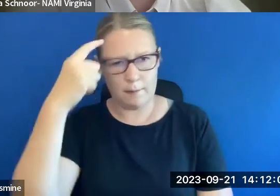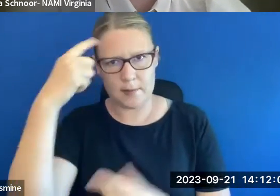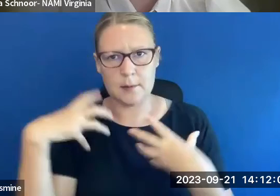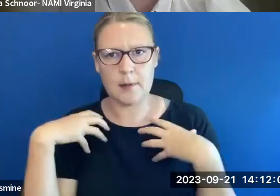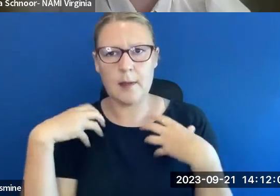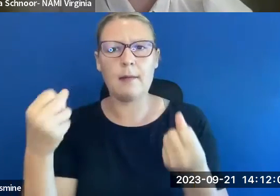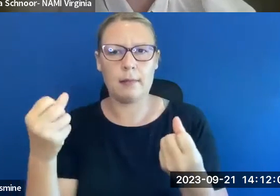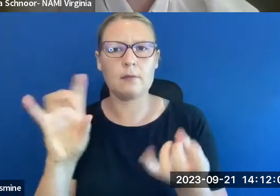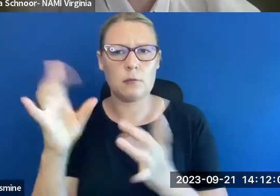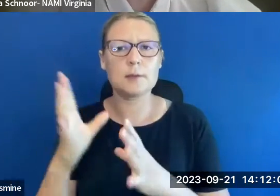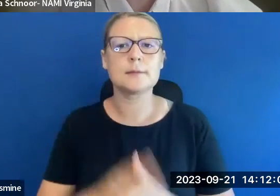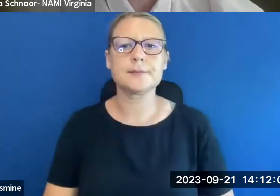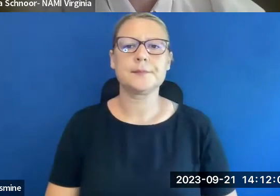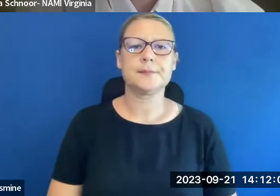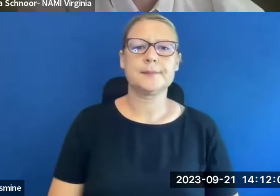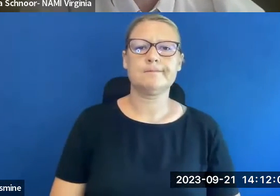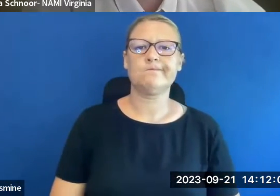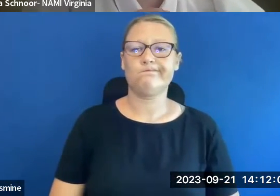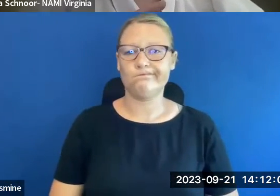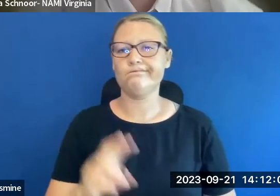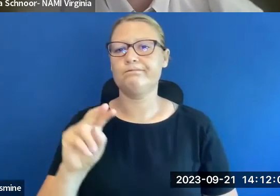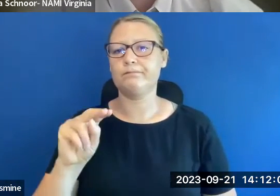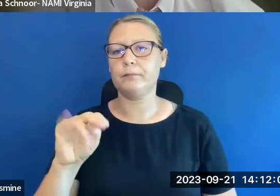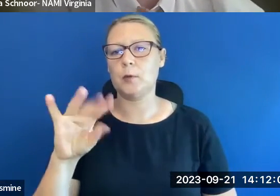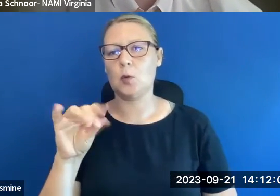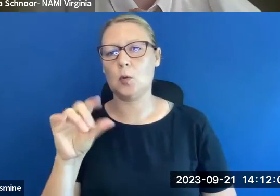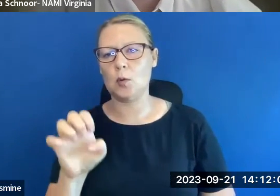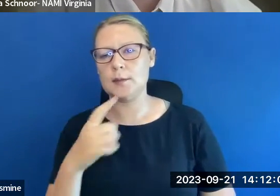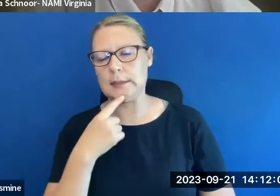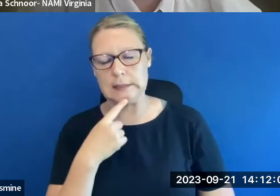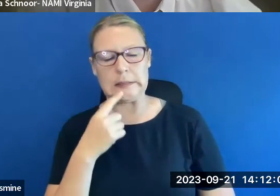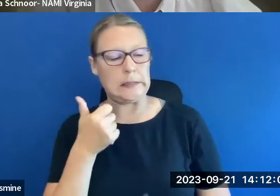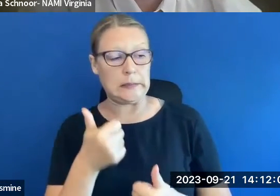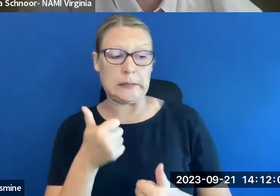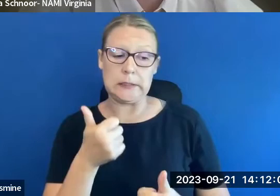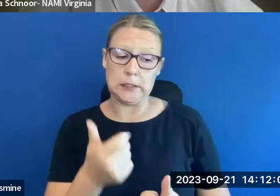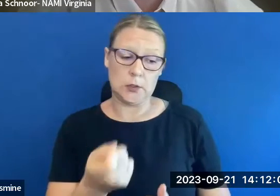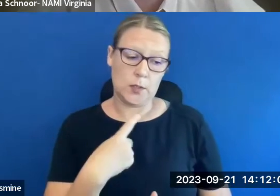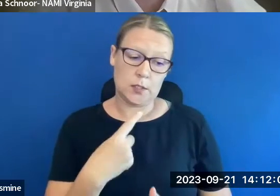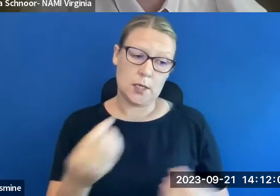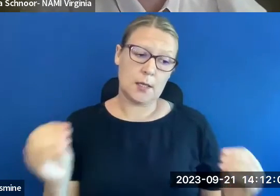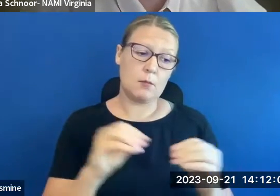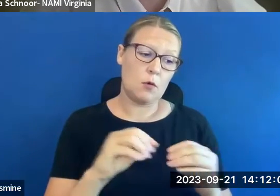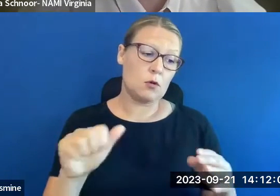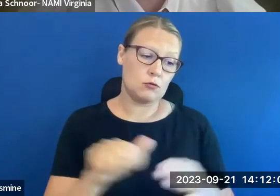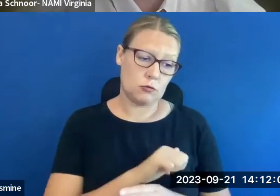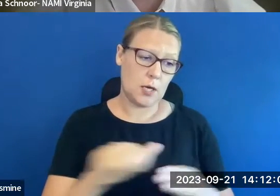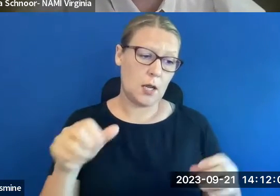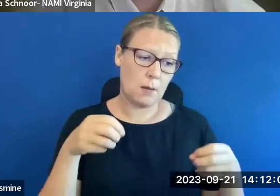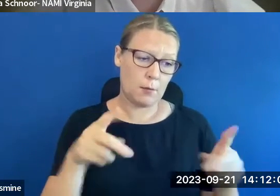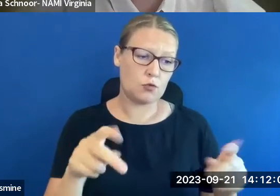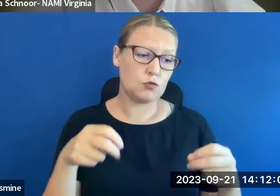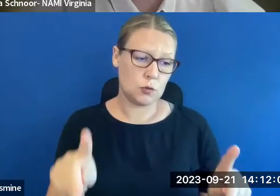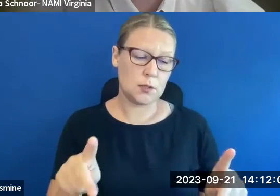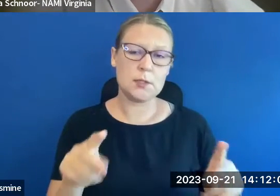That is a good one. I think it comes with more training opportunities to educate